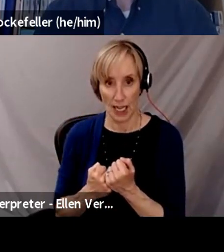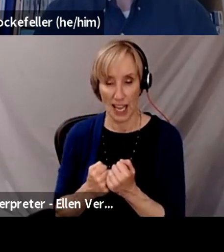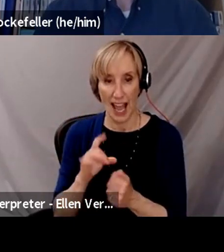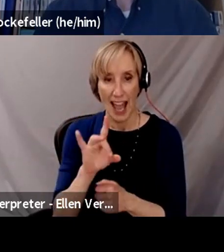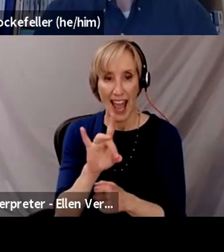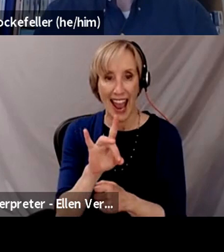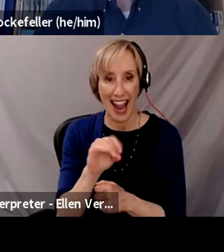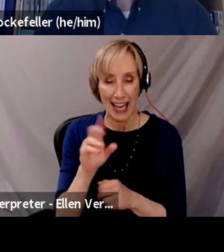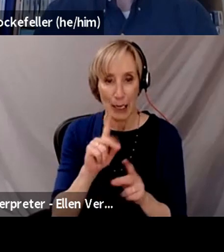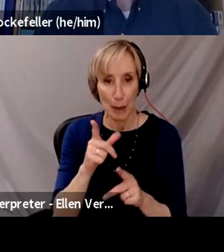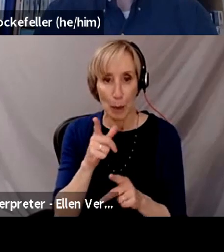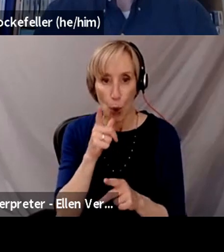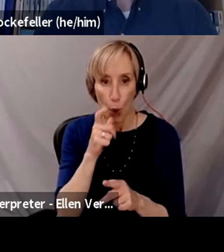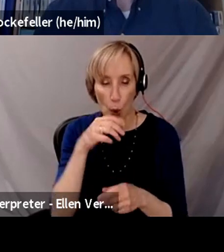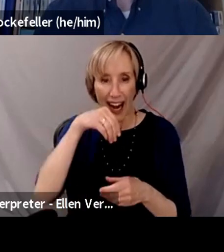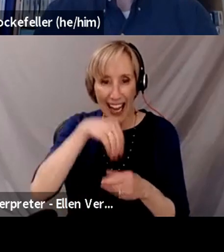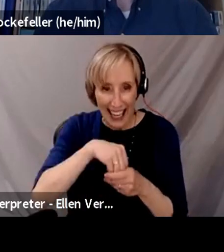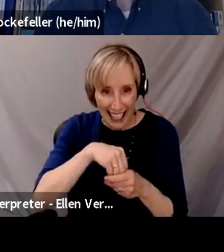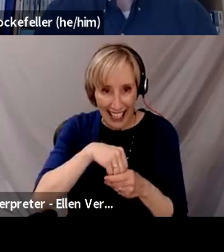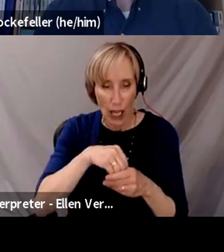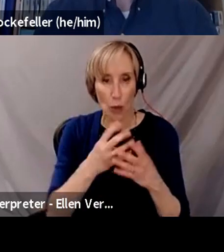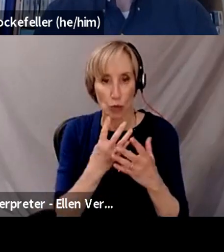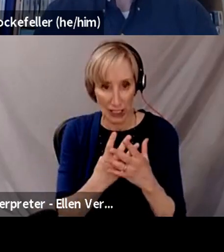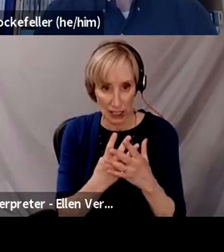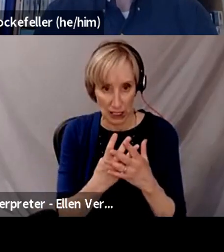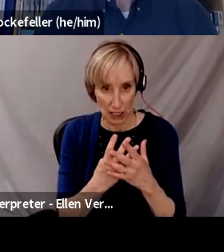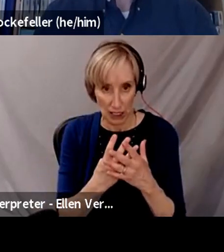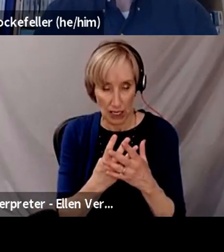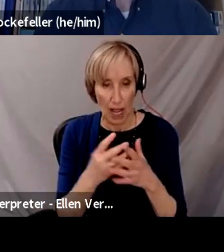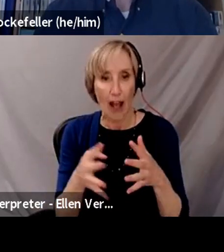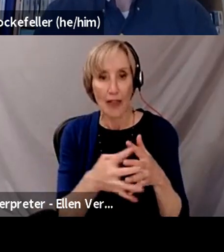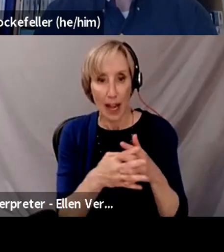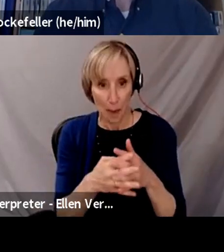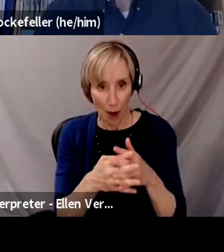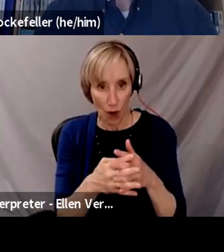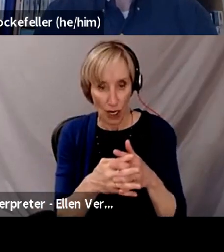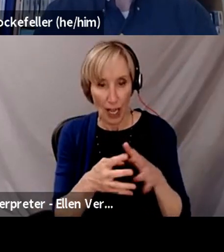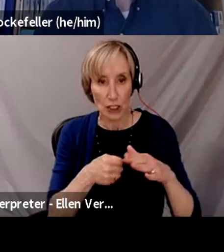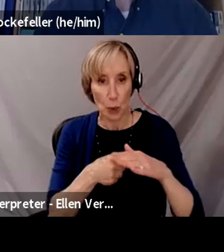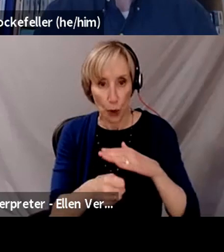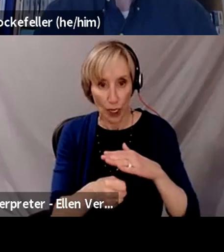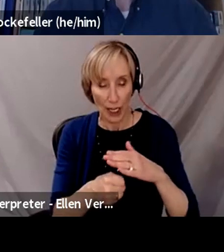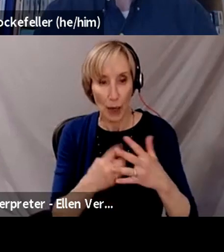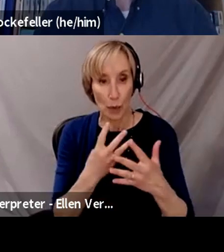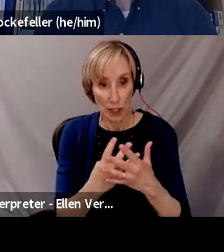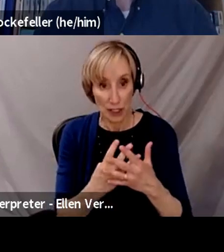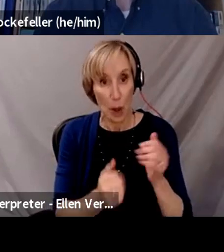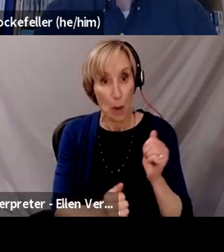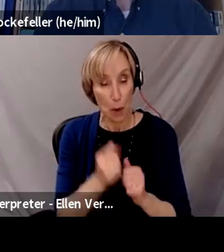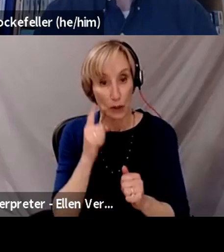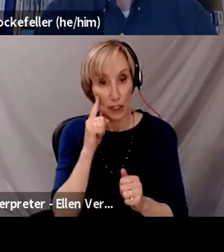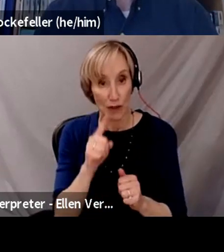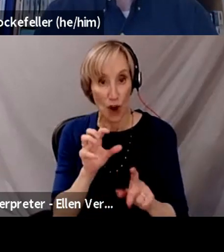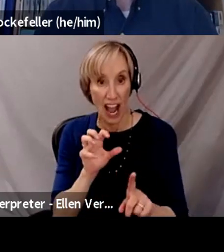detainees that America has put in prison, mostly for attacking Americans. And we don't have to look at